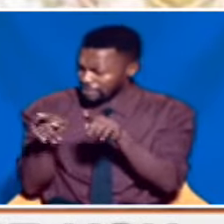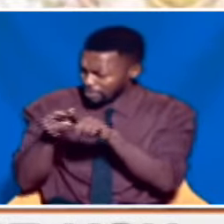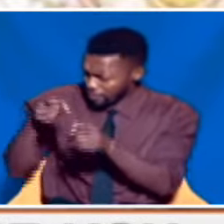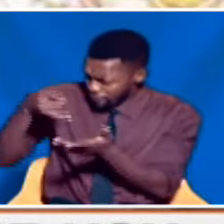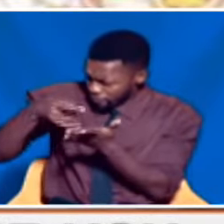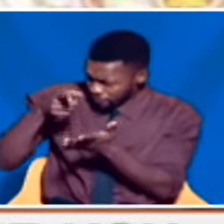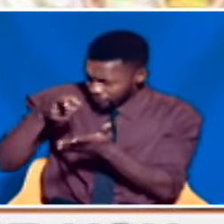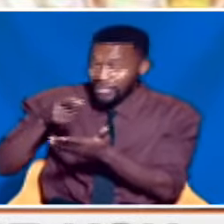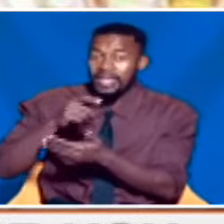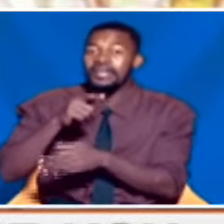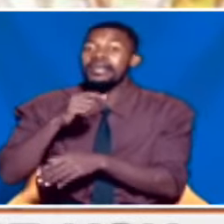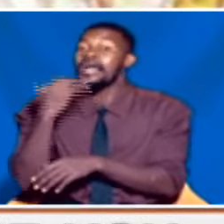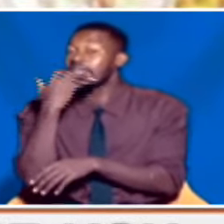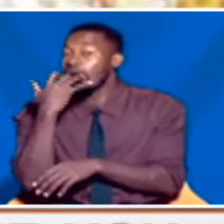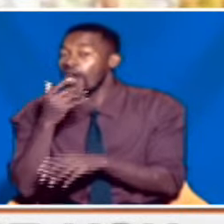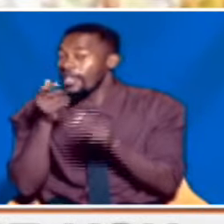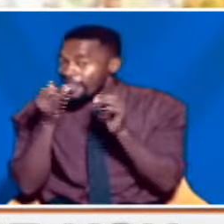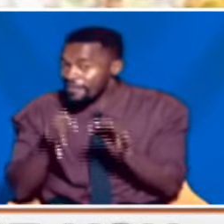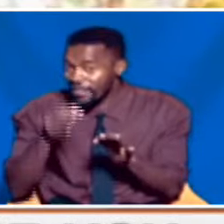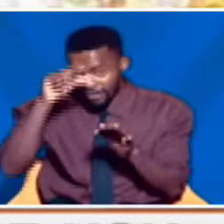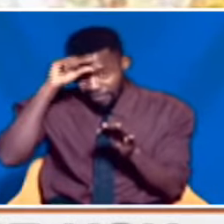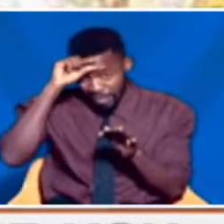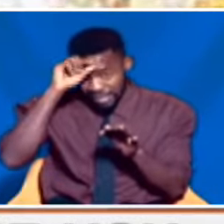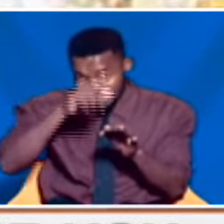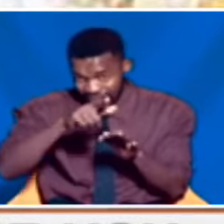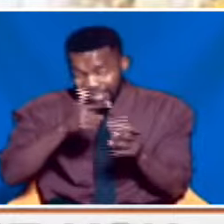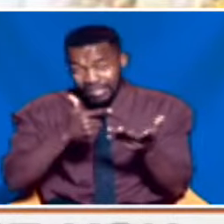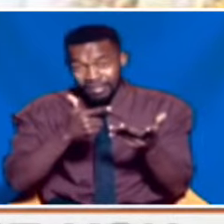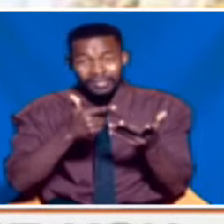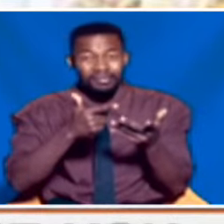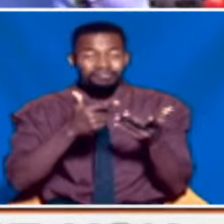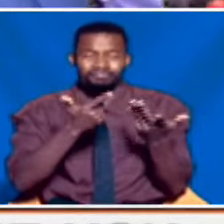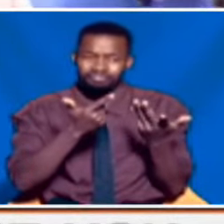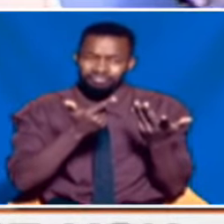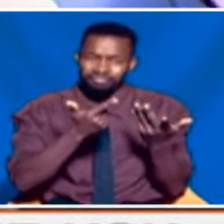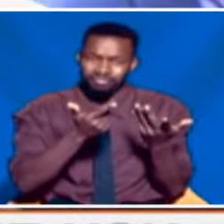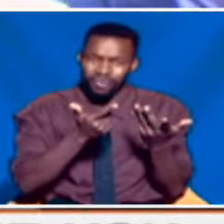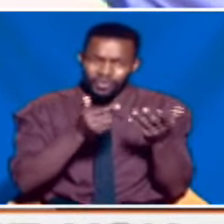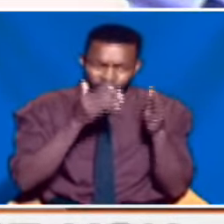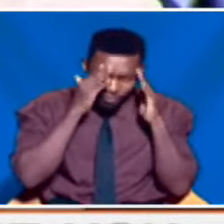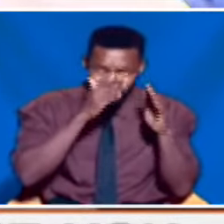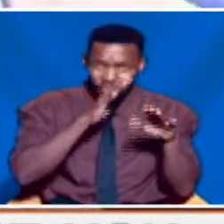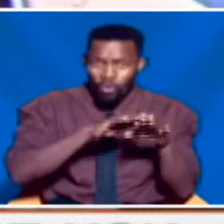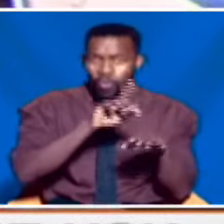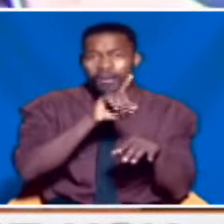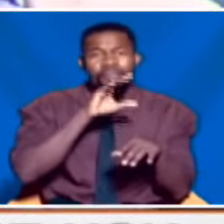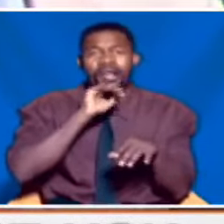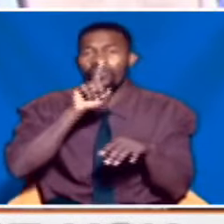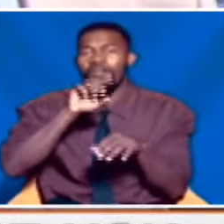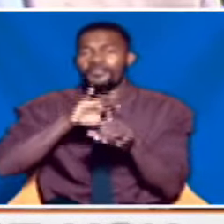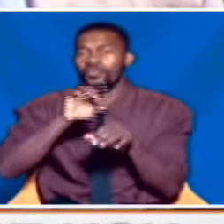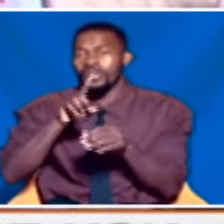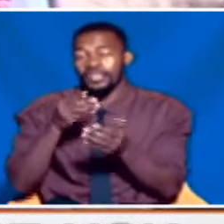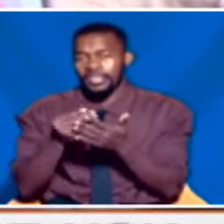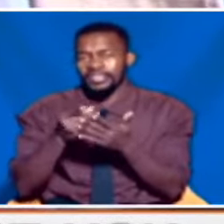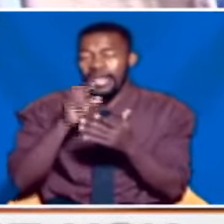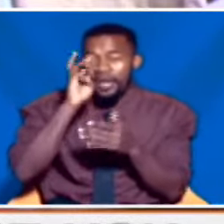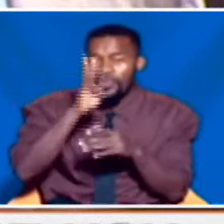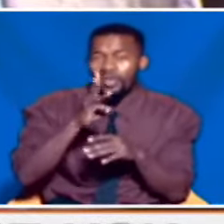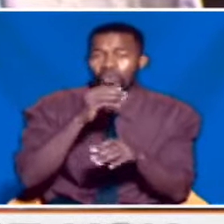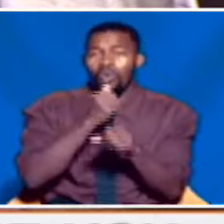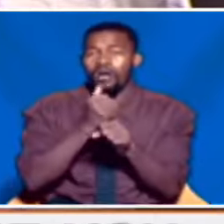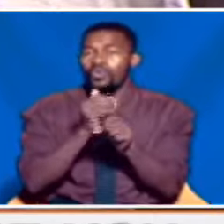government adopts the formula in sharing resources among Kenyans. I'm working with everybody in